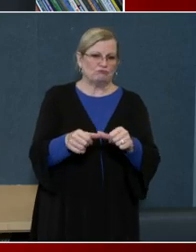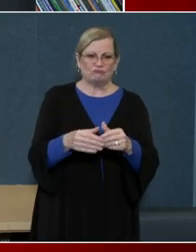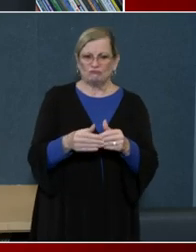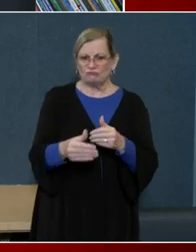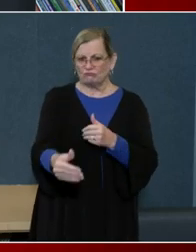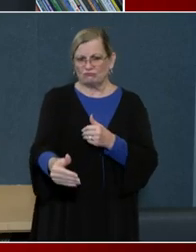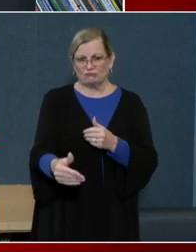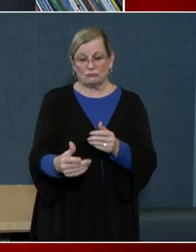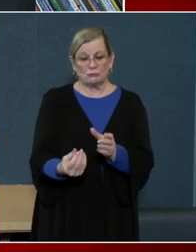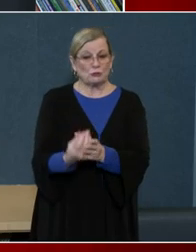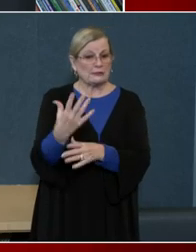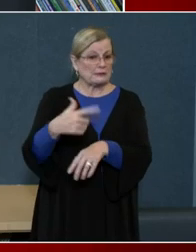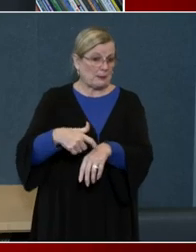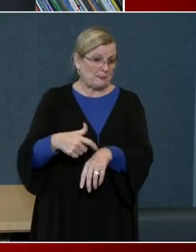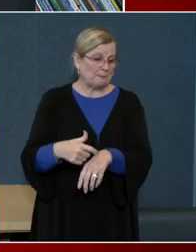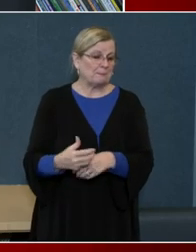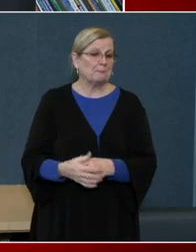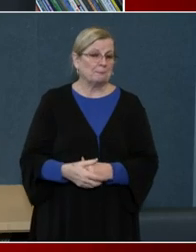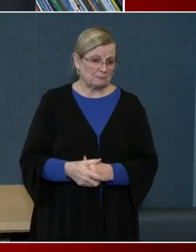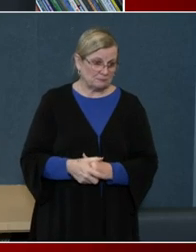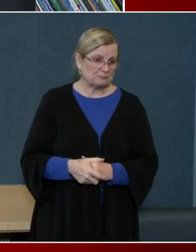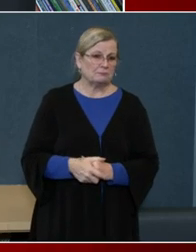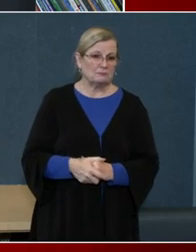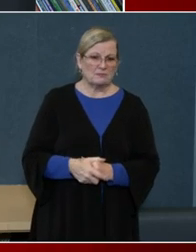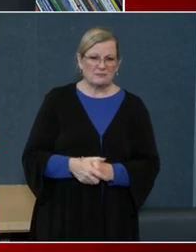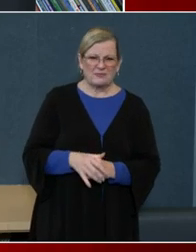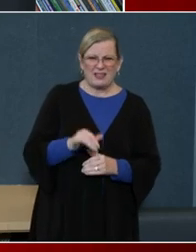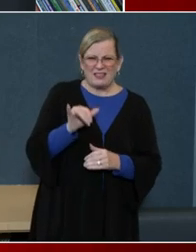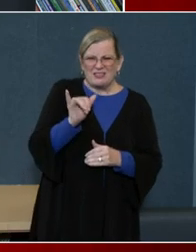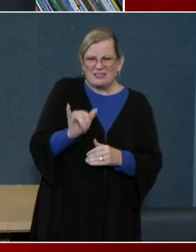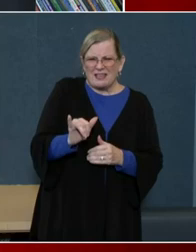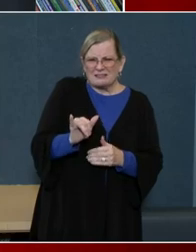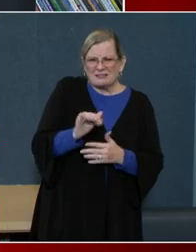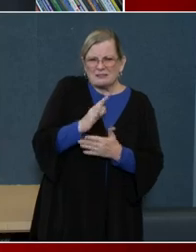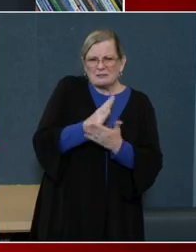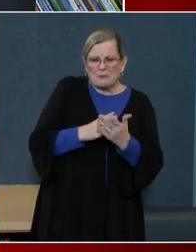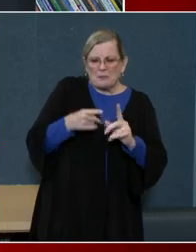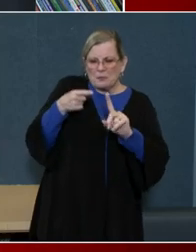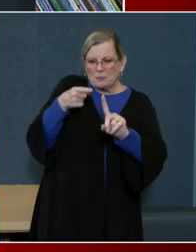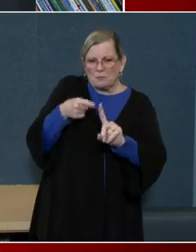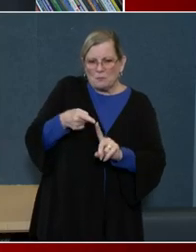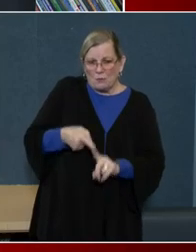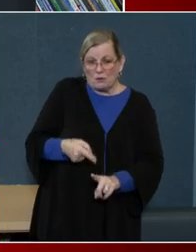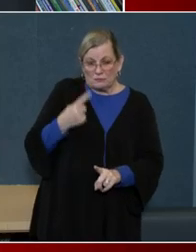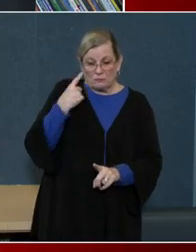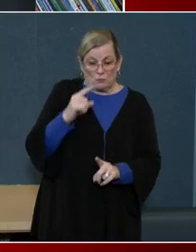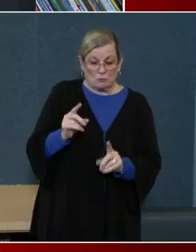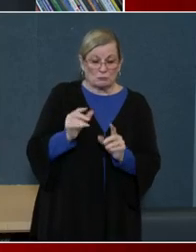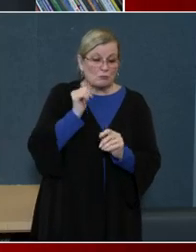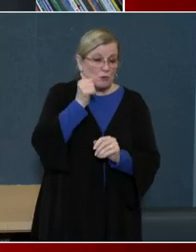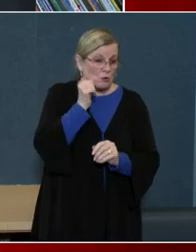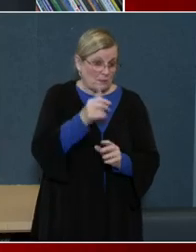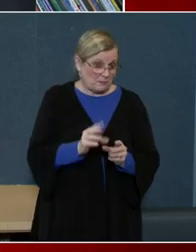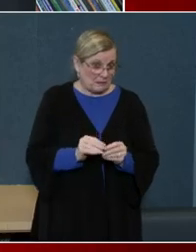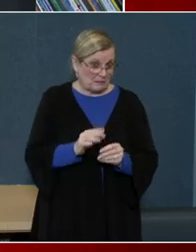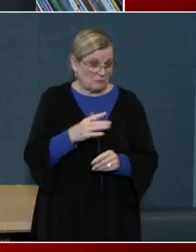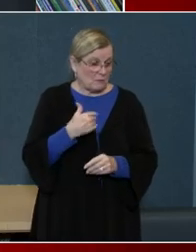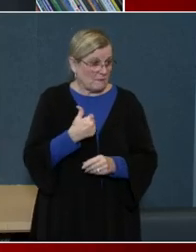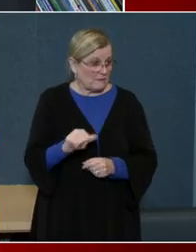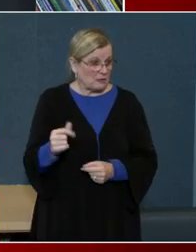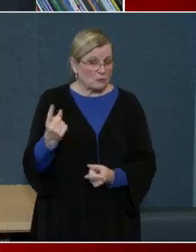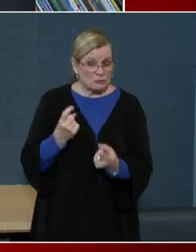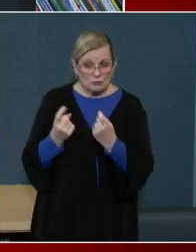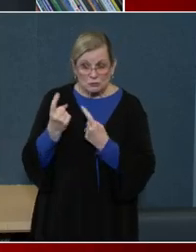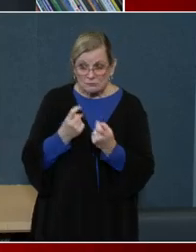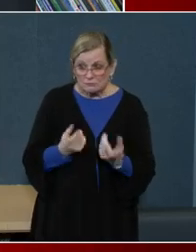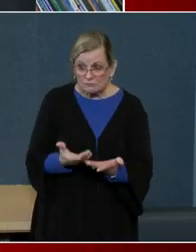spring. Those are probably the highlights of tomorrow's meeting. If there are questions for anybody, I'm happy to answer them at this point regarding the council